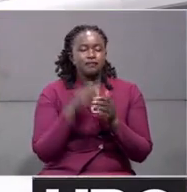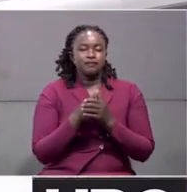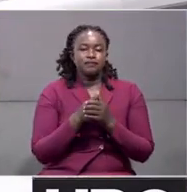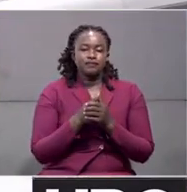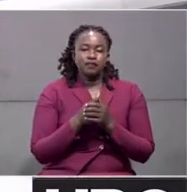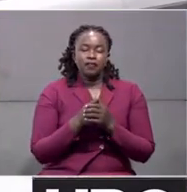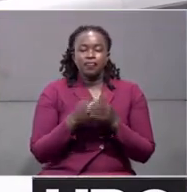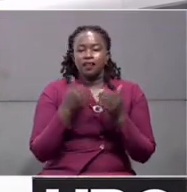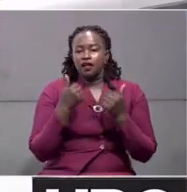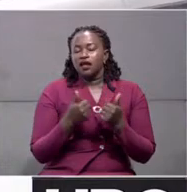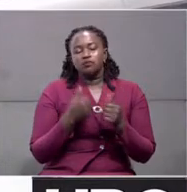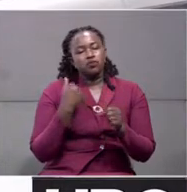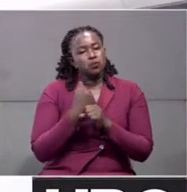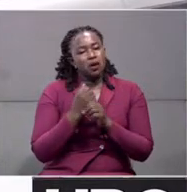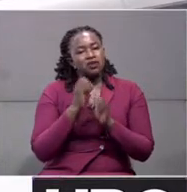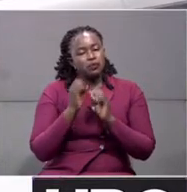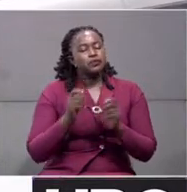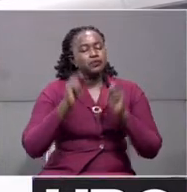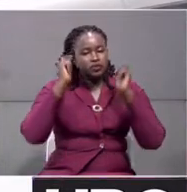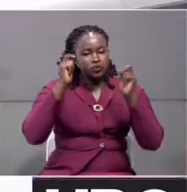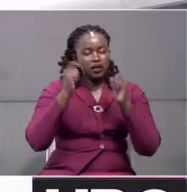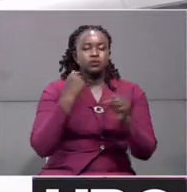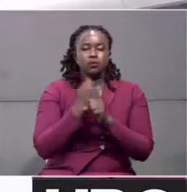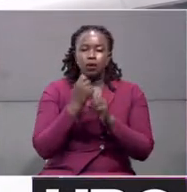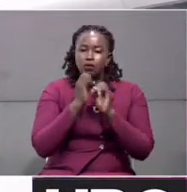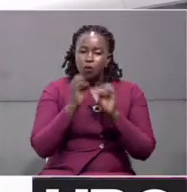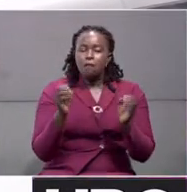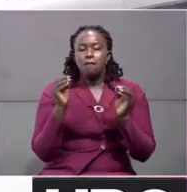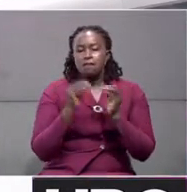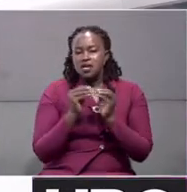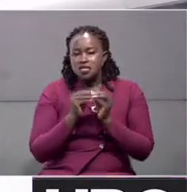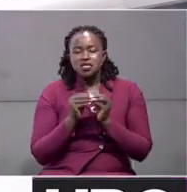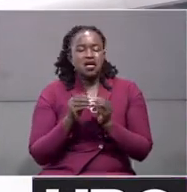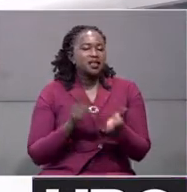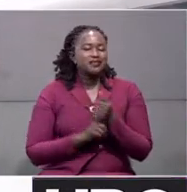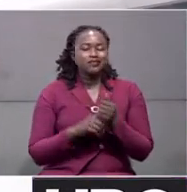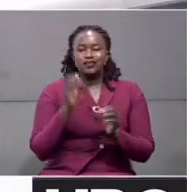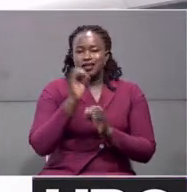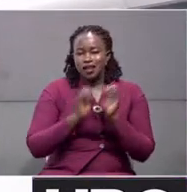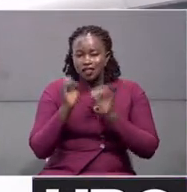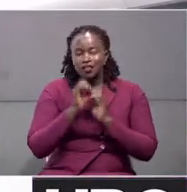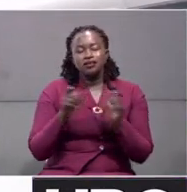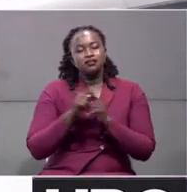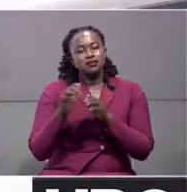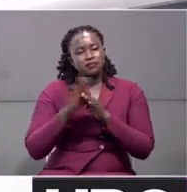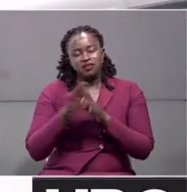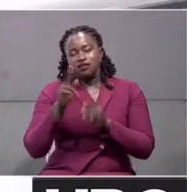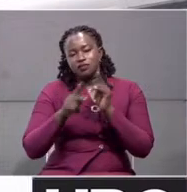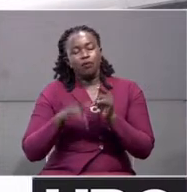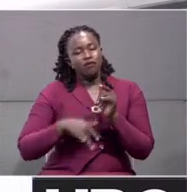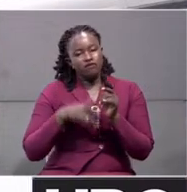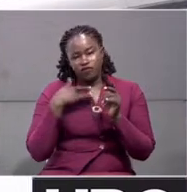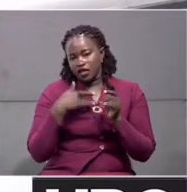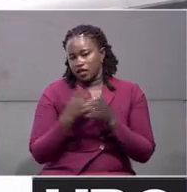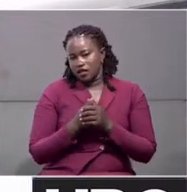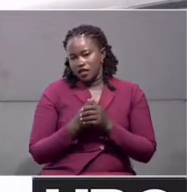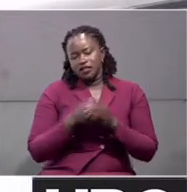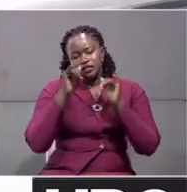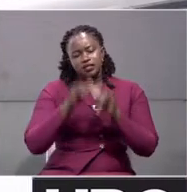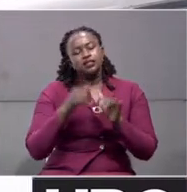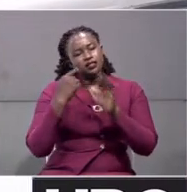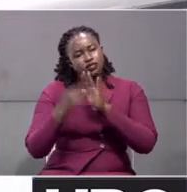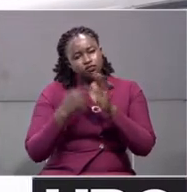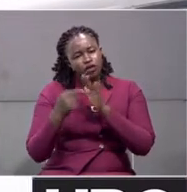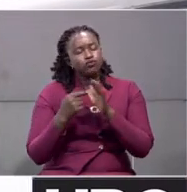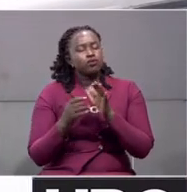Strikes have not worked. Meetings with government have not yielded anything. And traders feel they have been in this situation